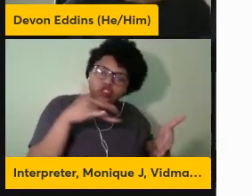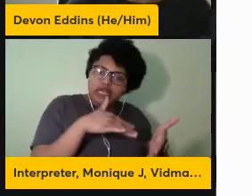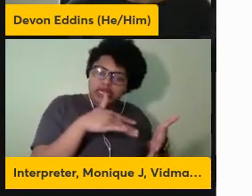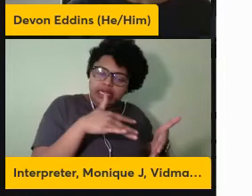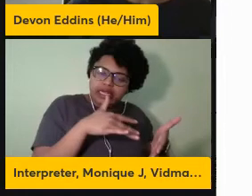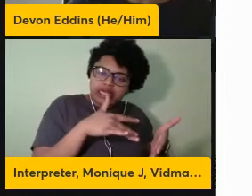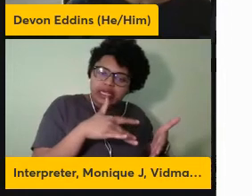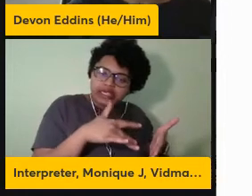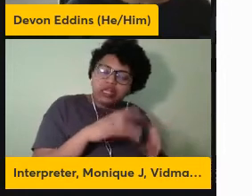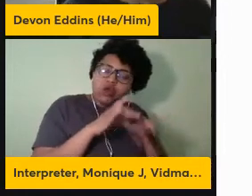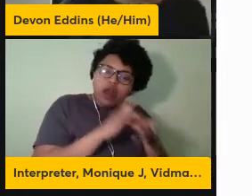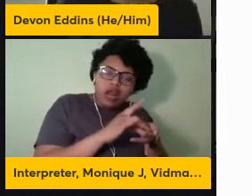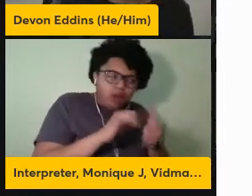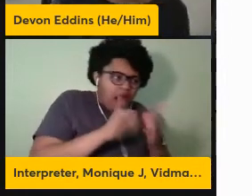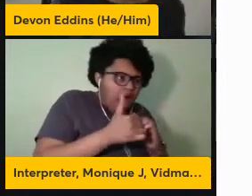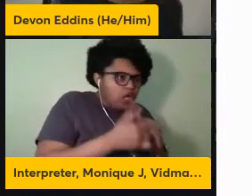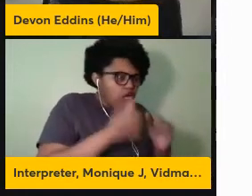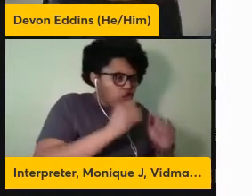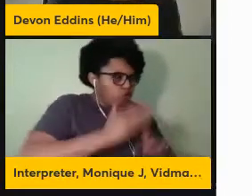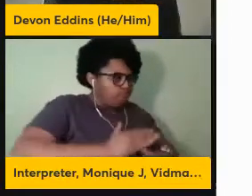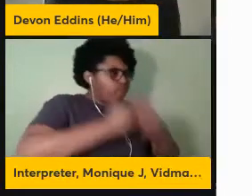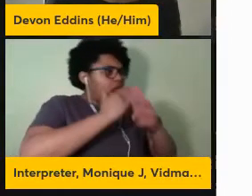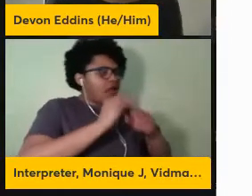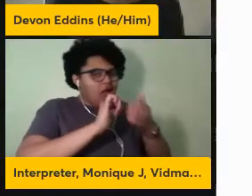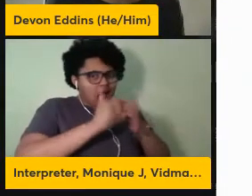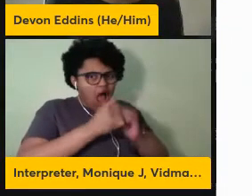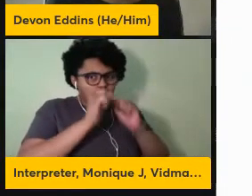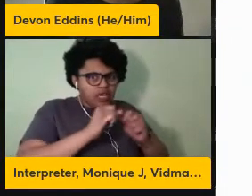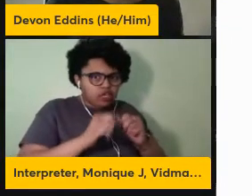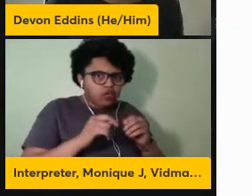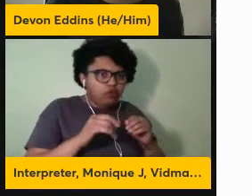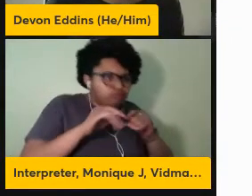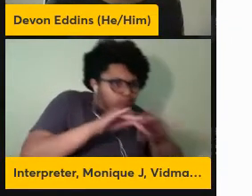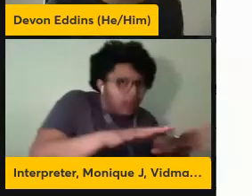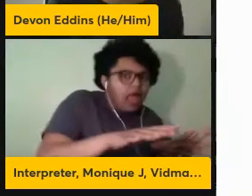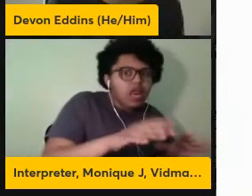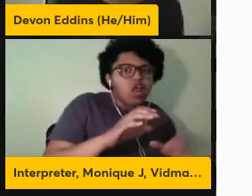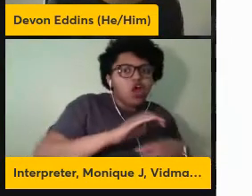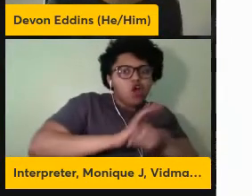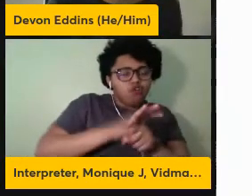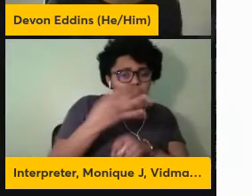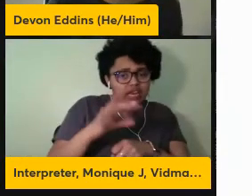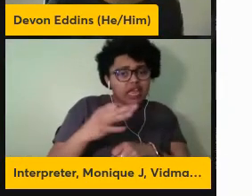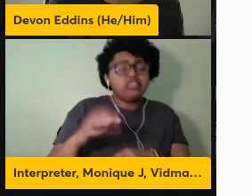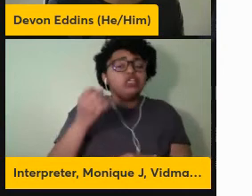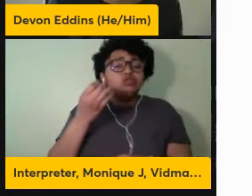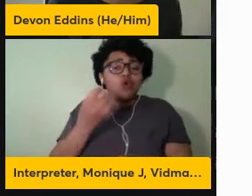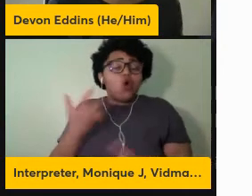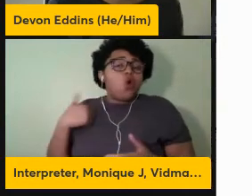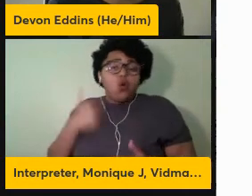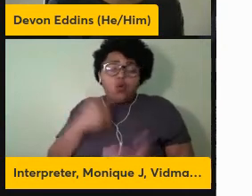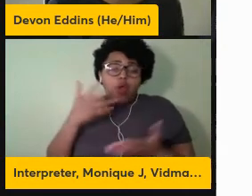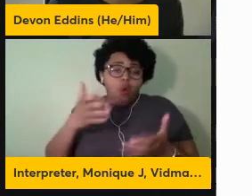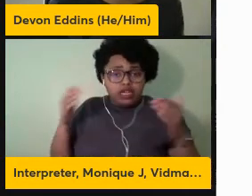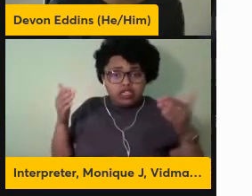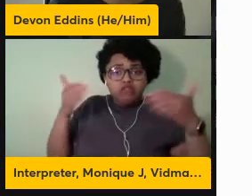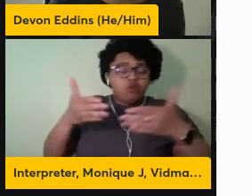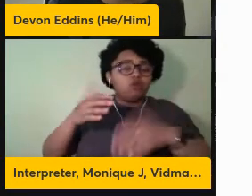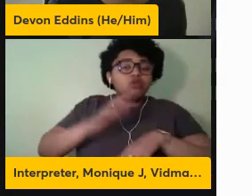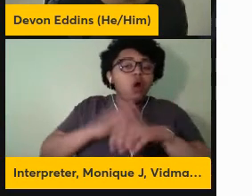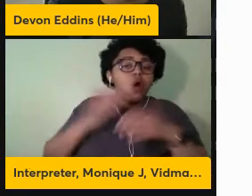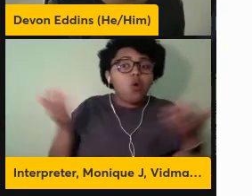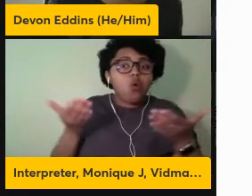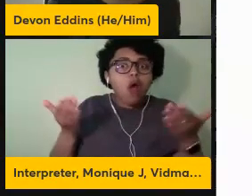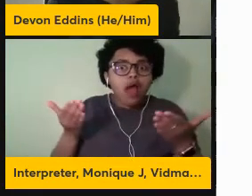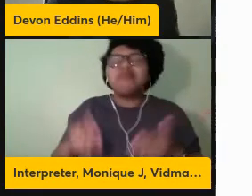COVID-19. So to that end, we wanted to specifically focus on a cohort of African